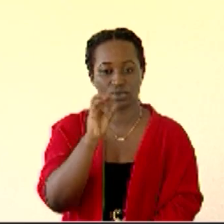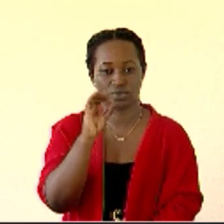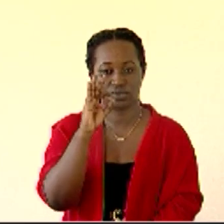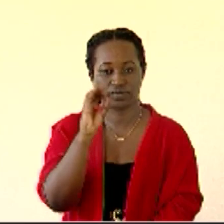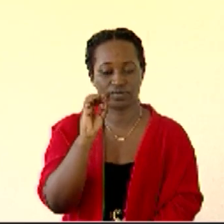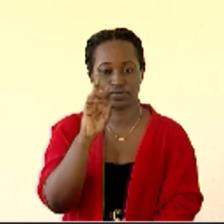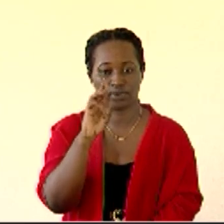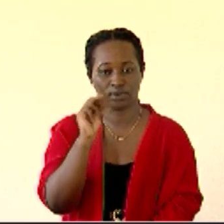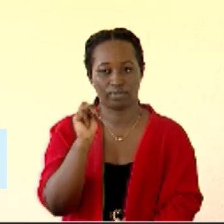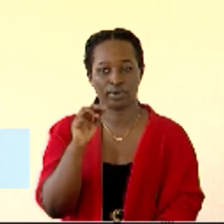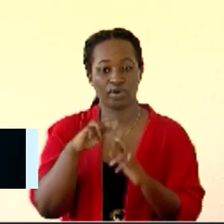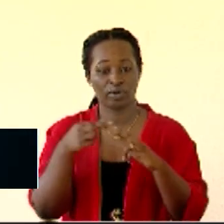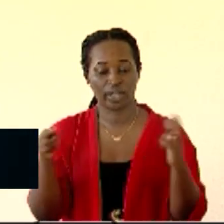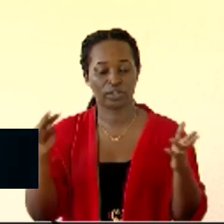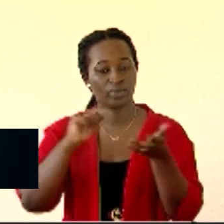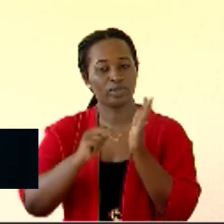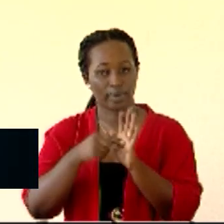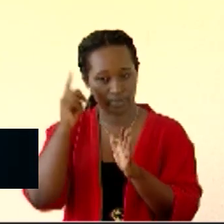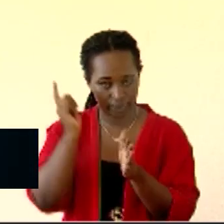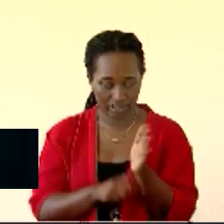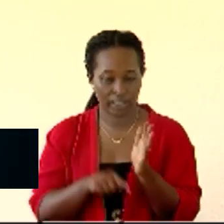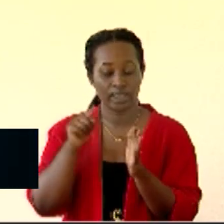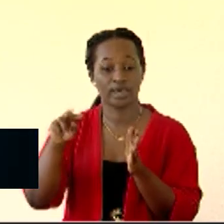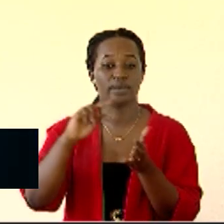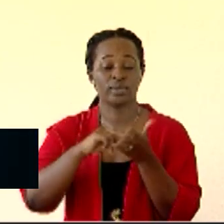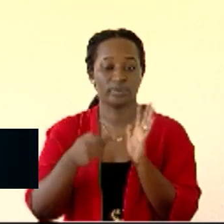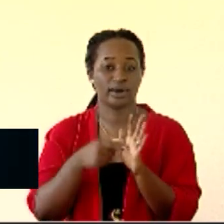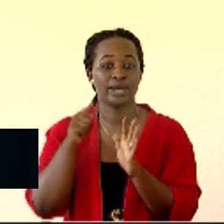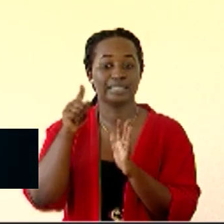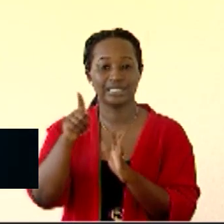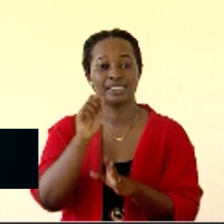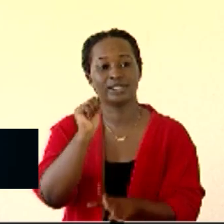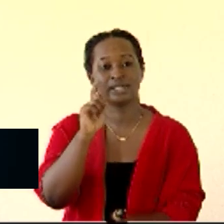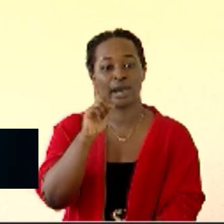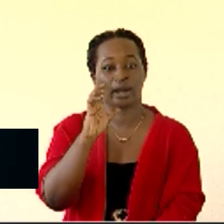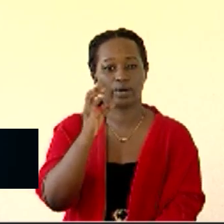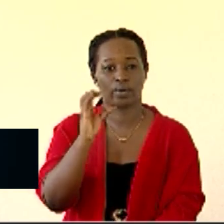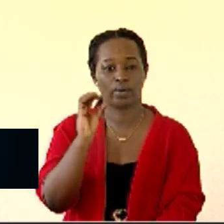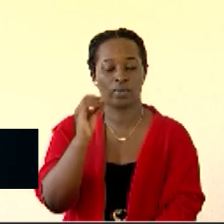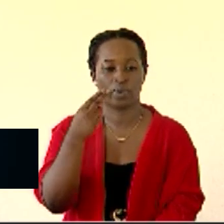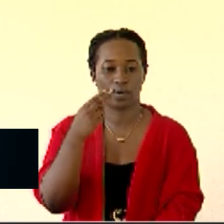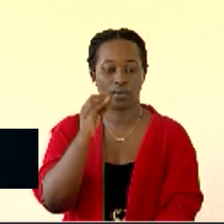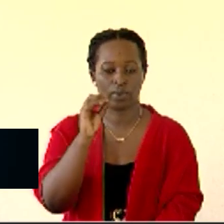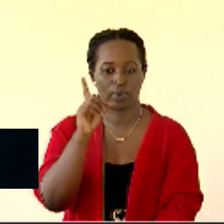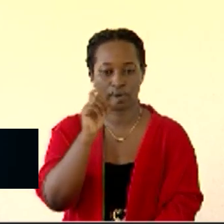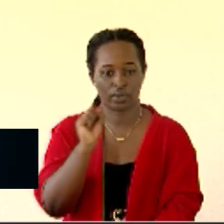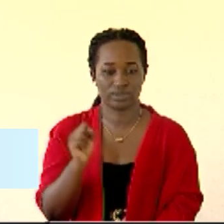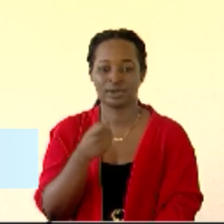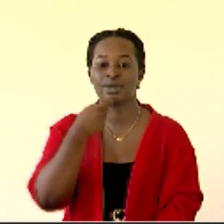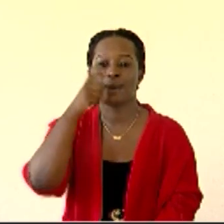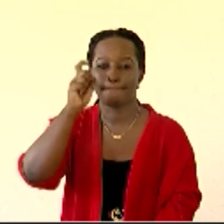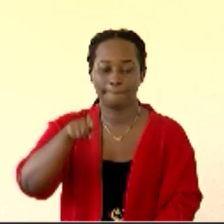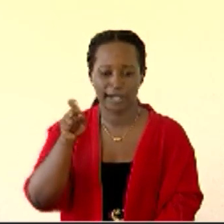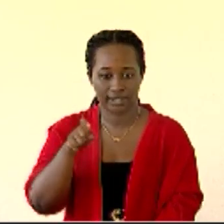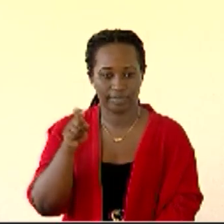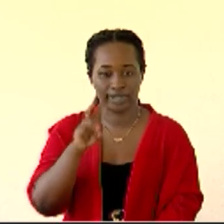It means that this compound, these alcohols, must be methyl